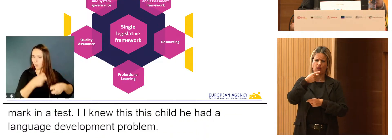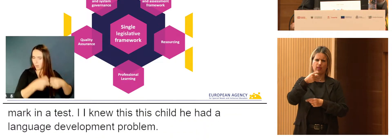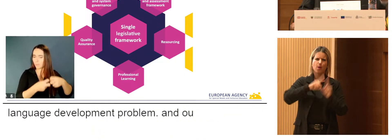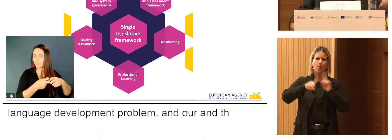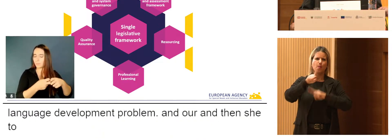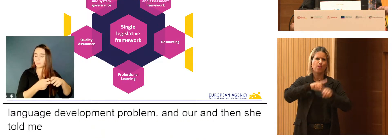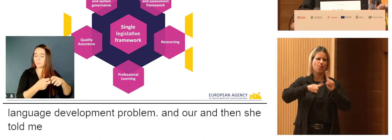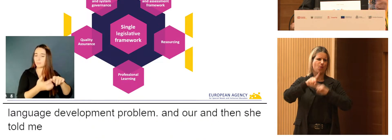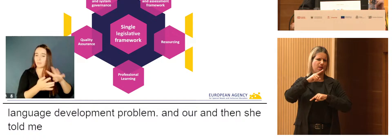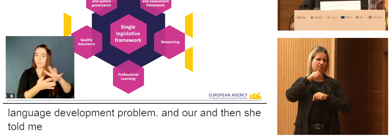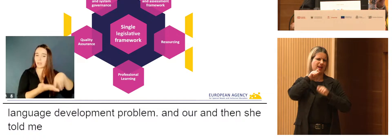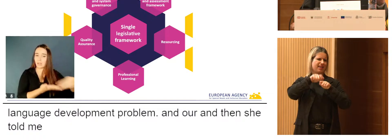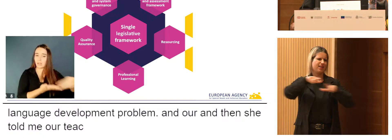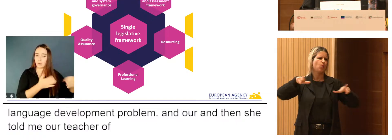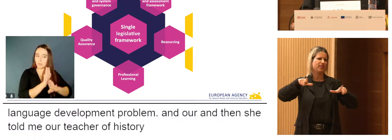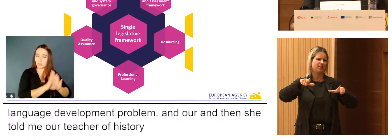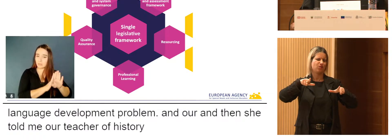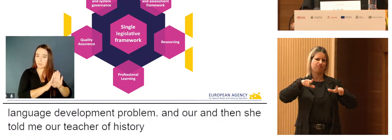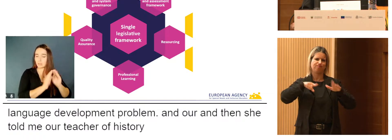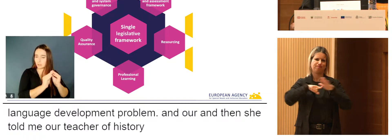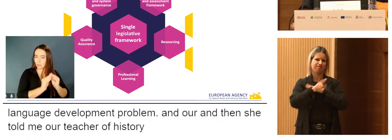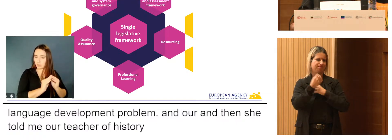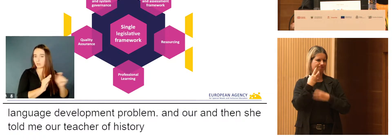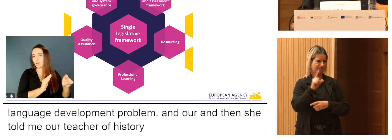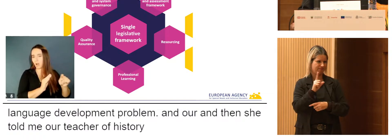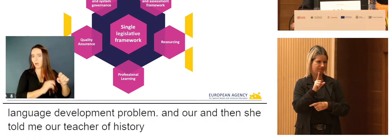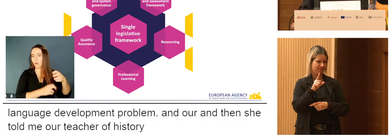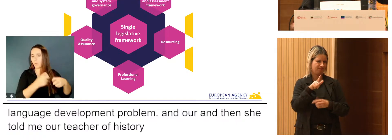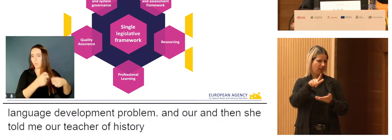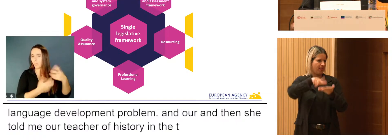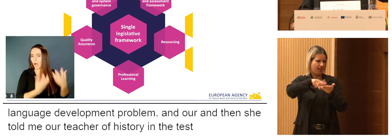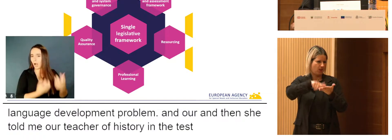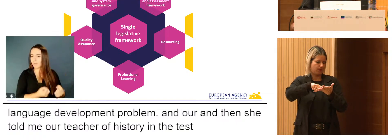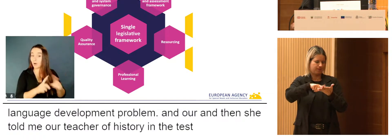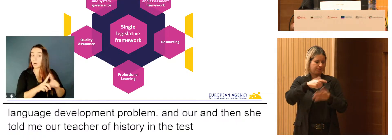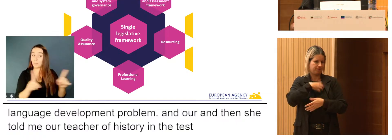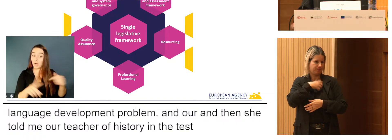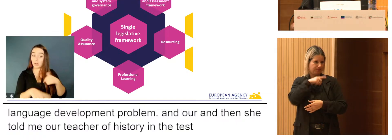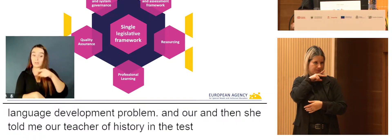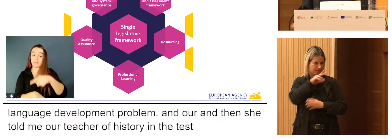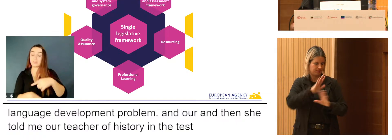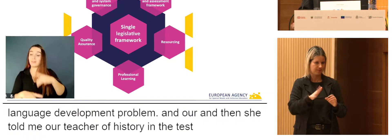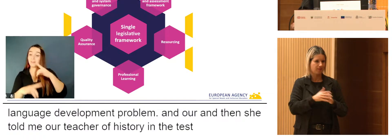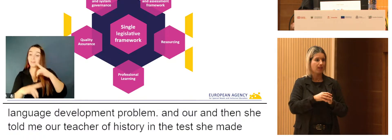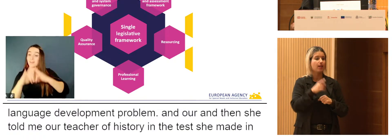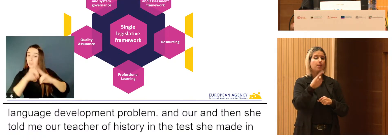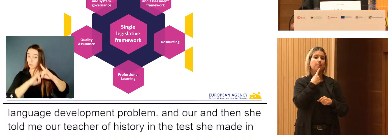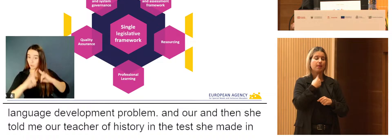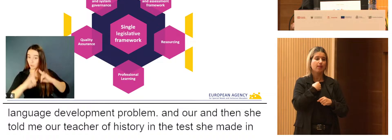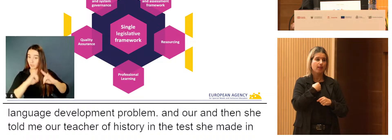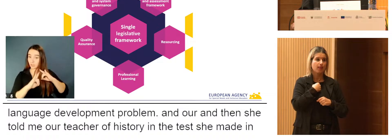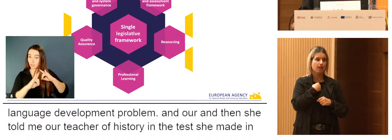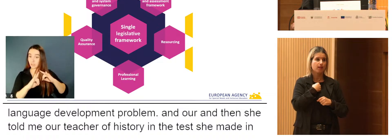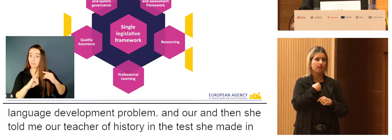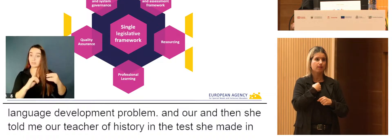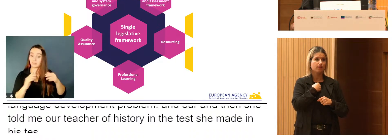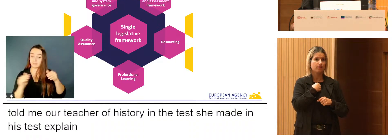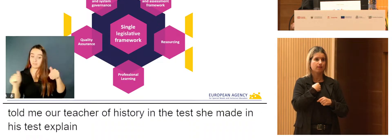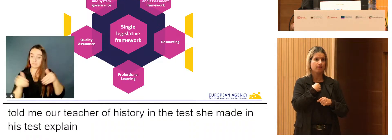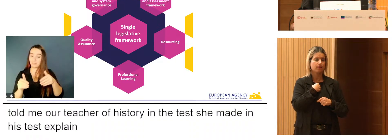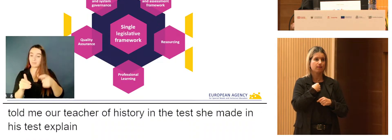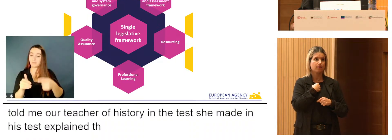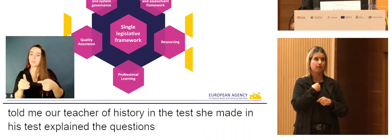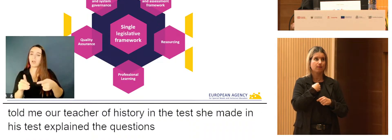our teacher of history, in the test she made, in his test, explained the questions a